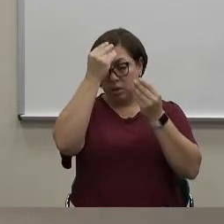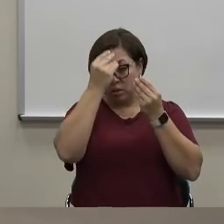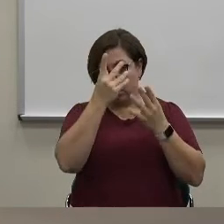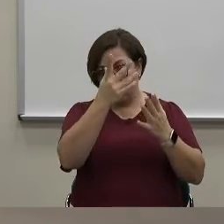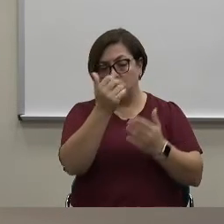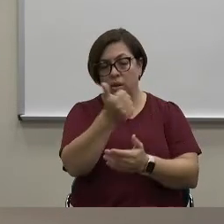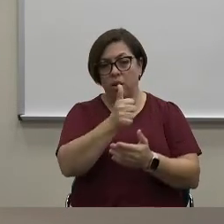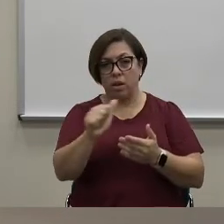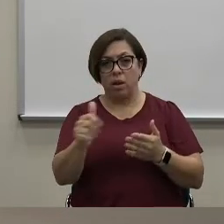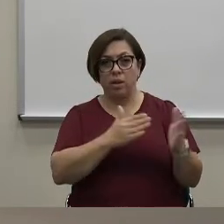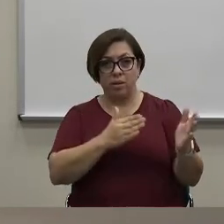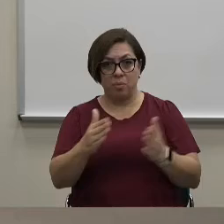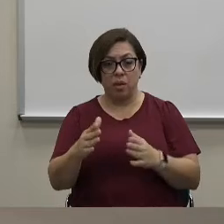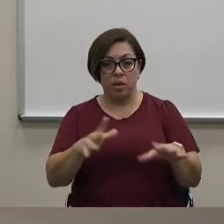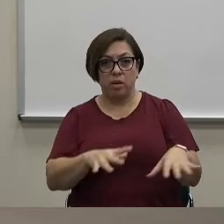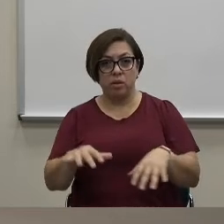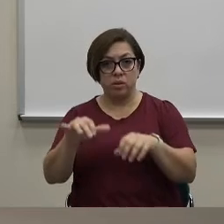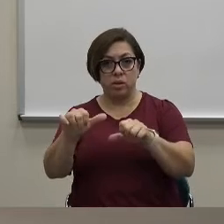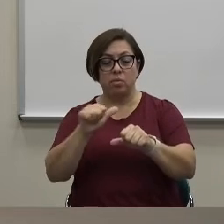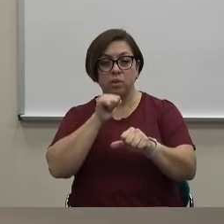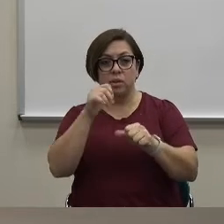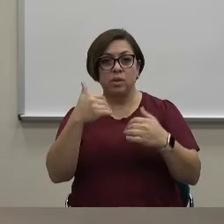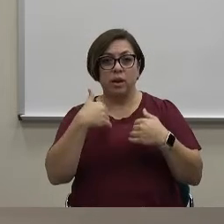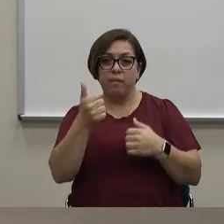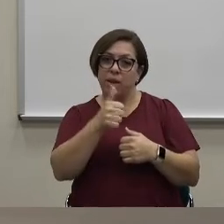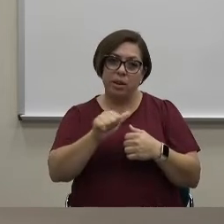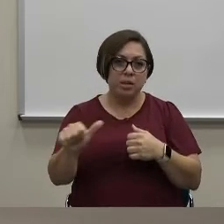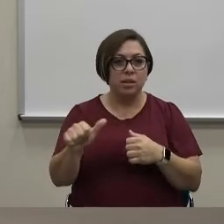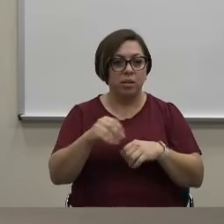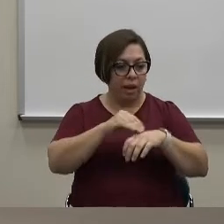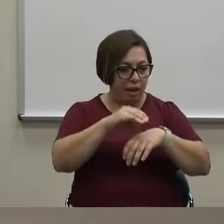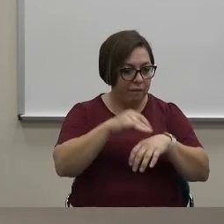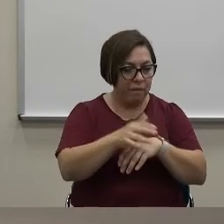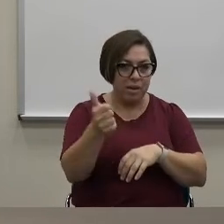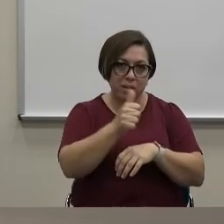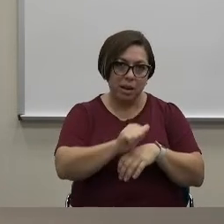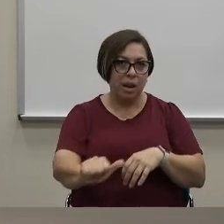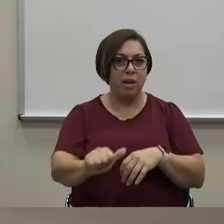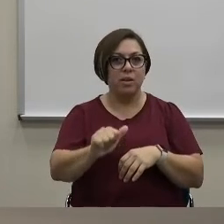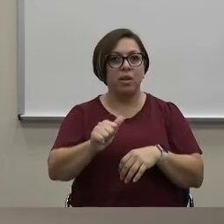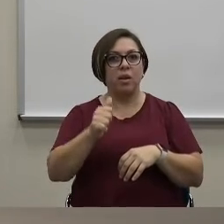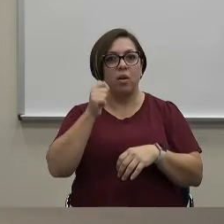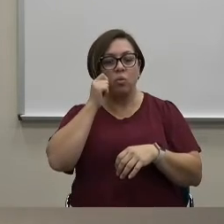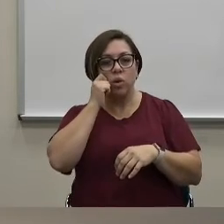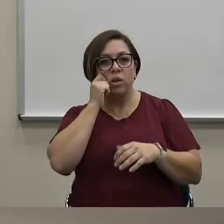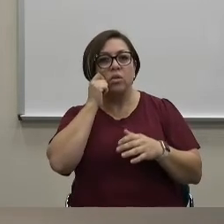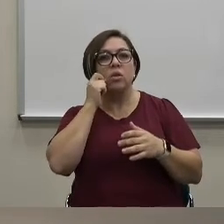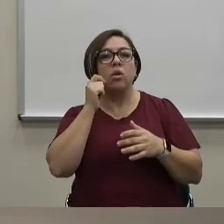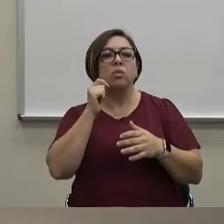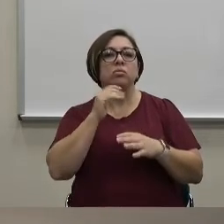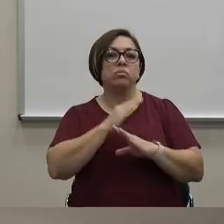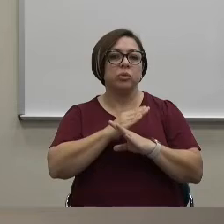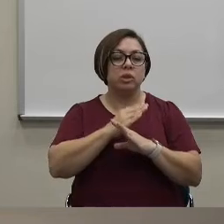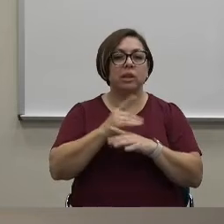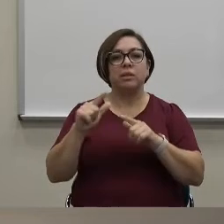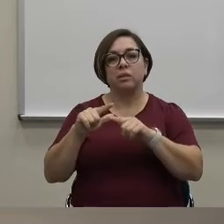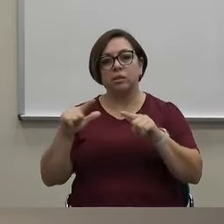adopted doesn't have a discriminatory effect on any protected racial, ethnic, or language protected class.